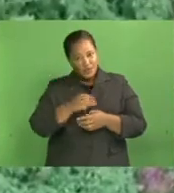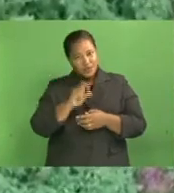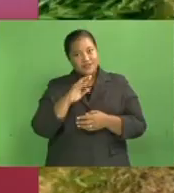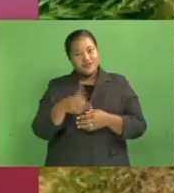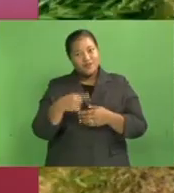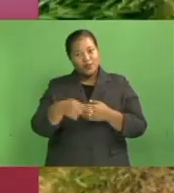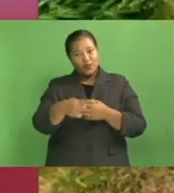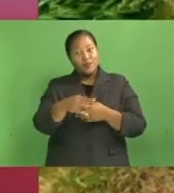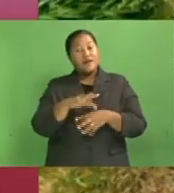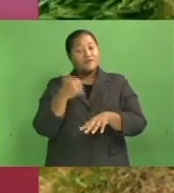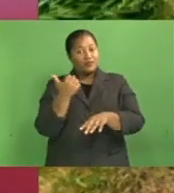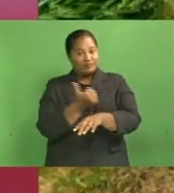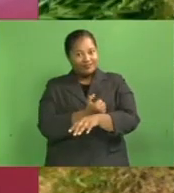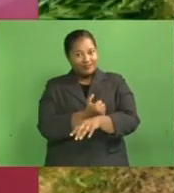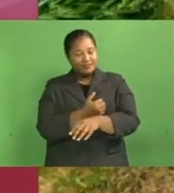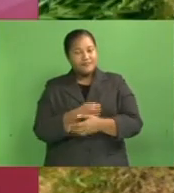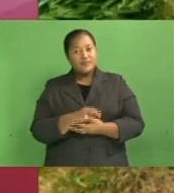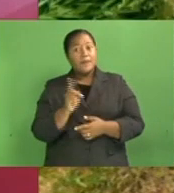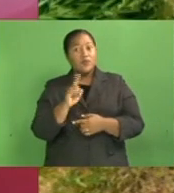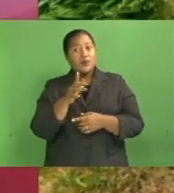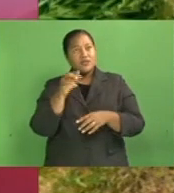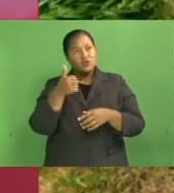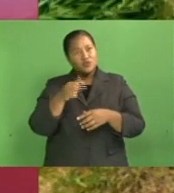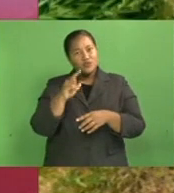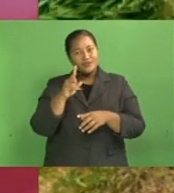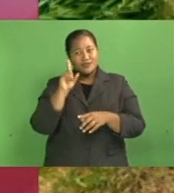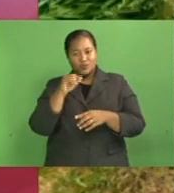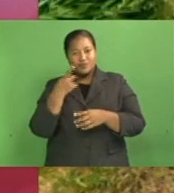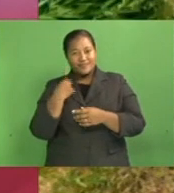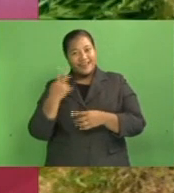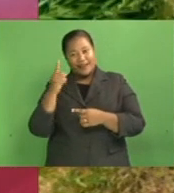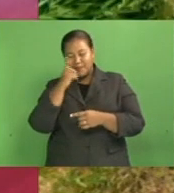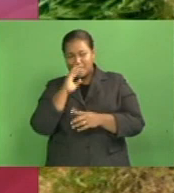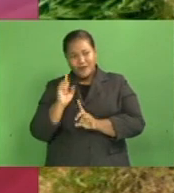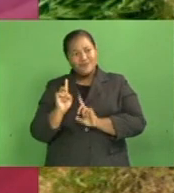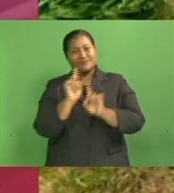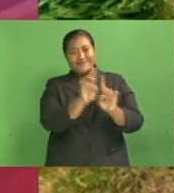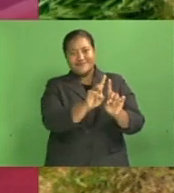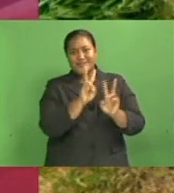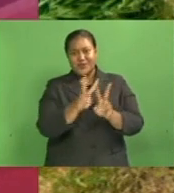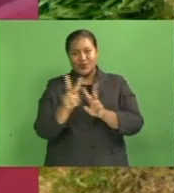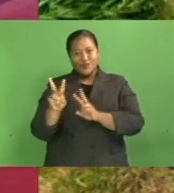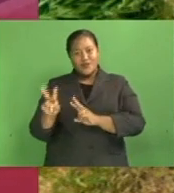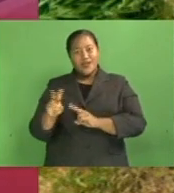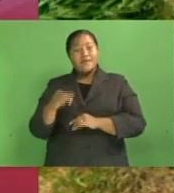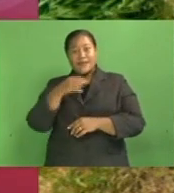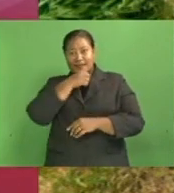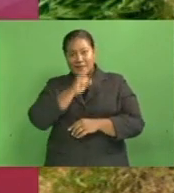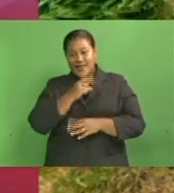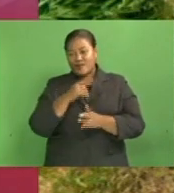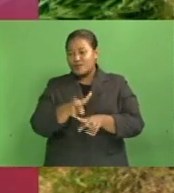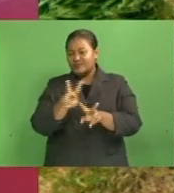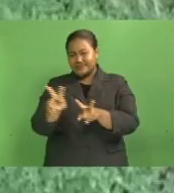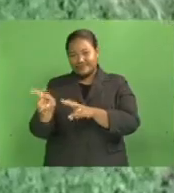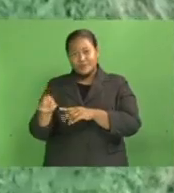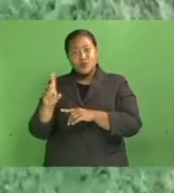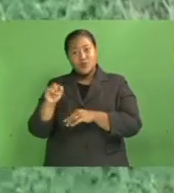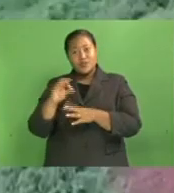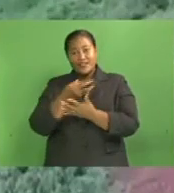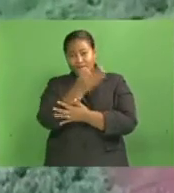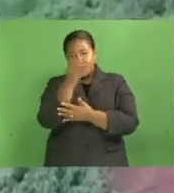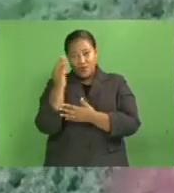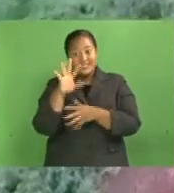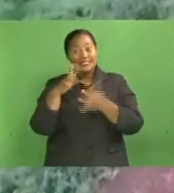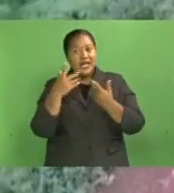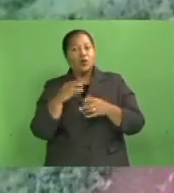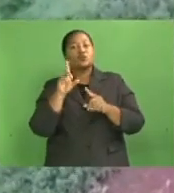on drugs. What we used to do manually with men trekking into the dense forest can now